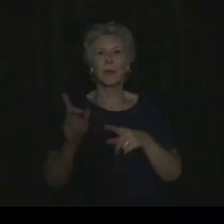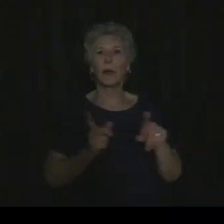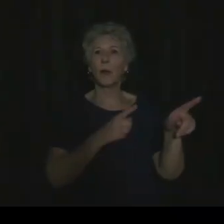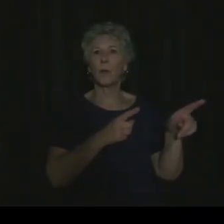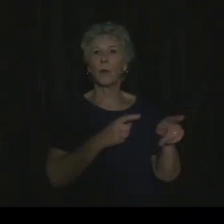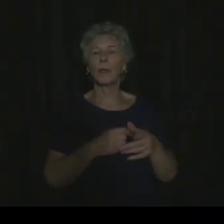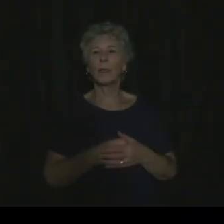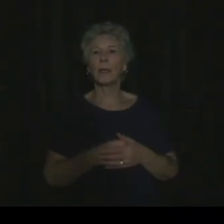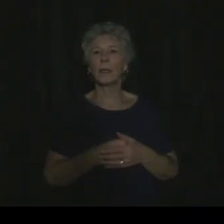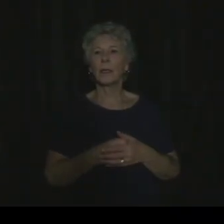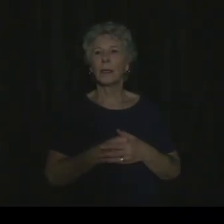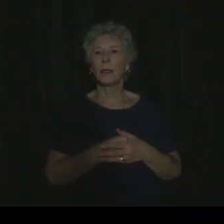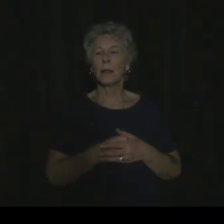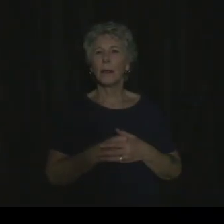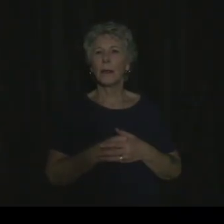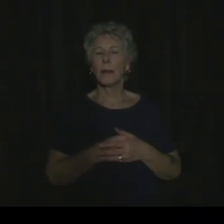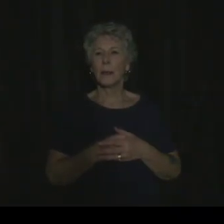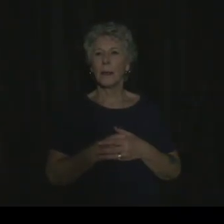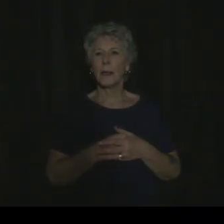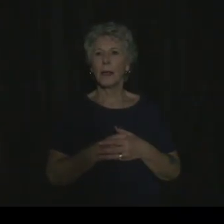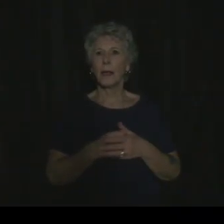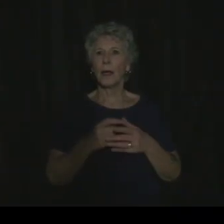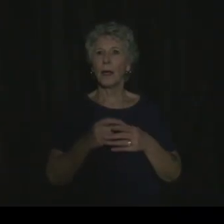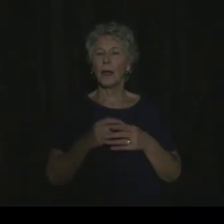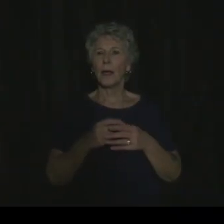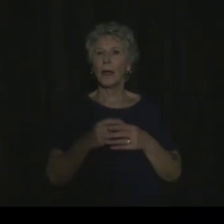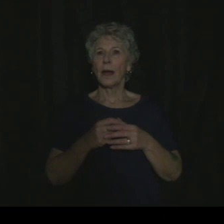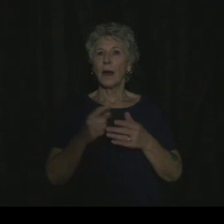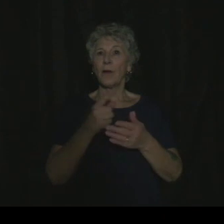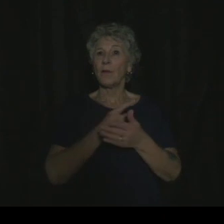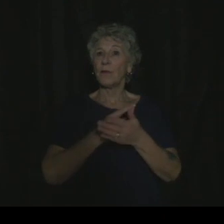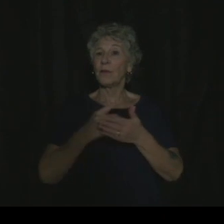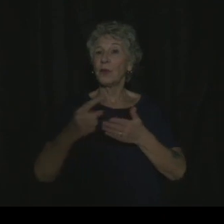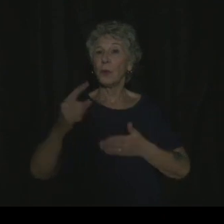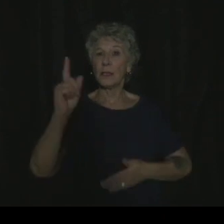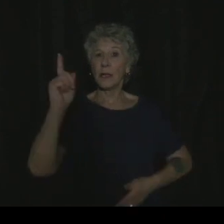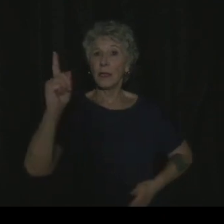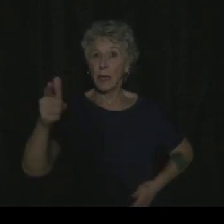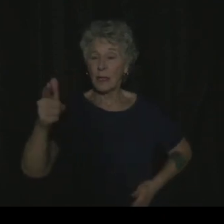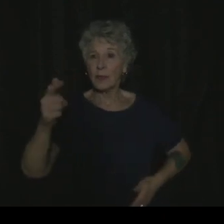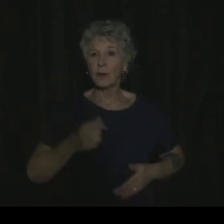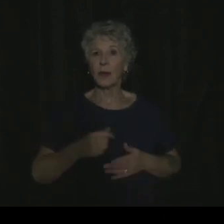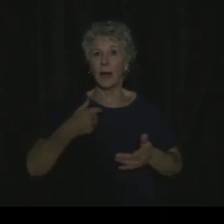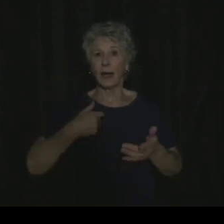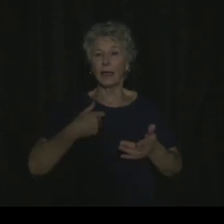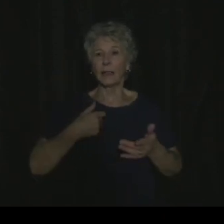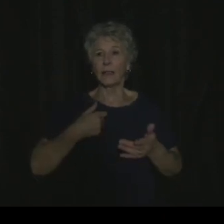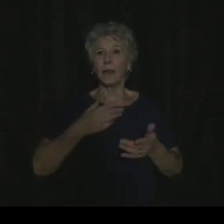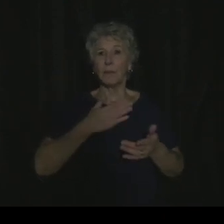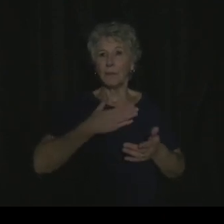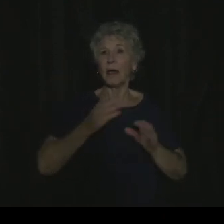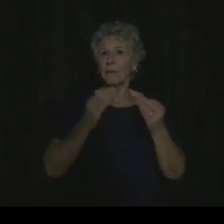thing. And fast forward a couple weeks, and I come from a law enforcement background. My good